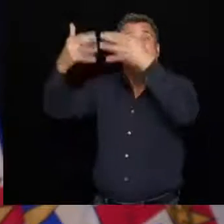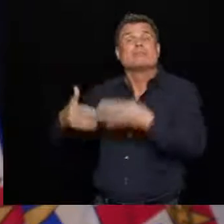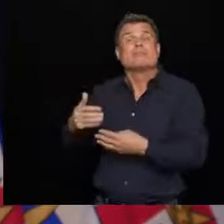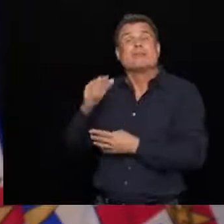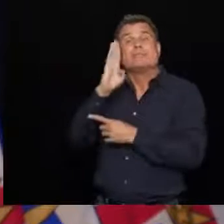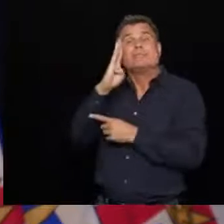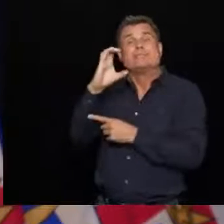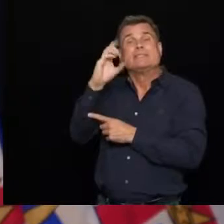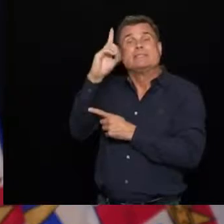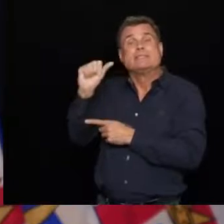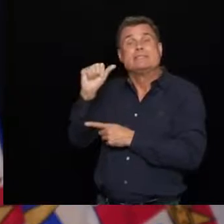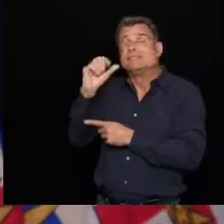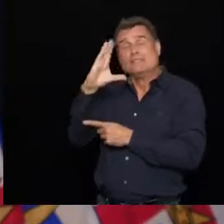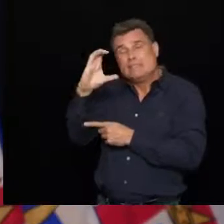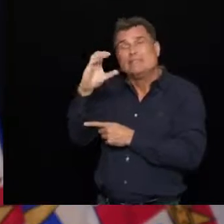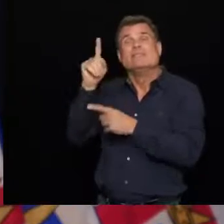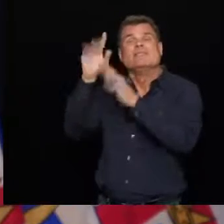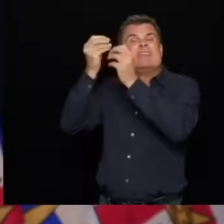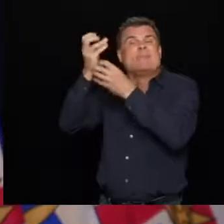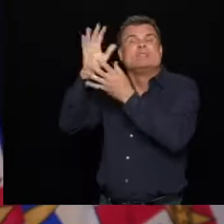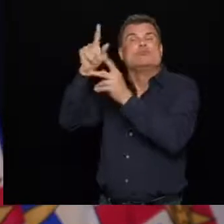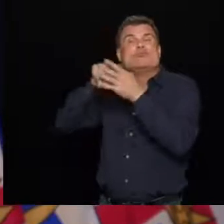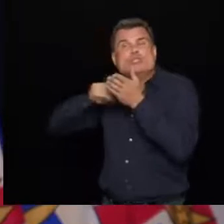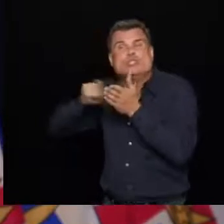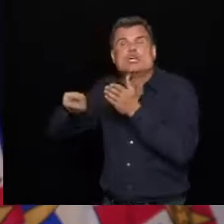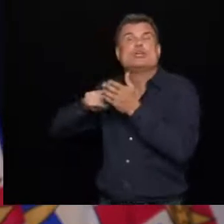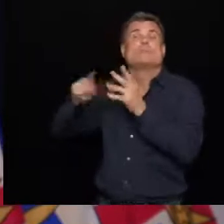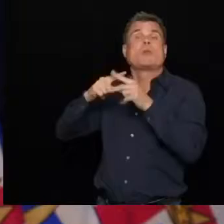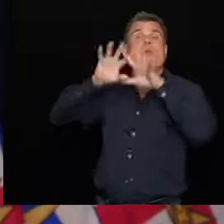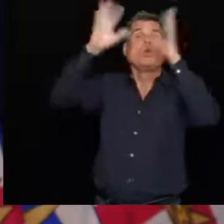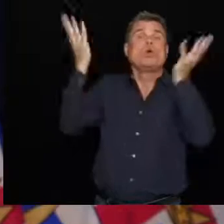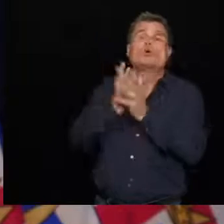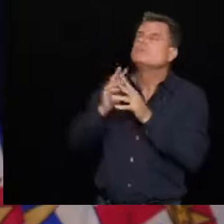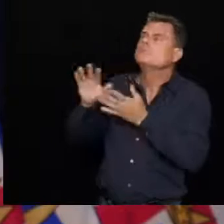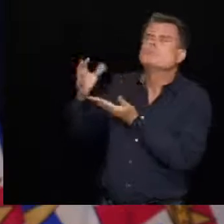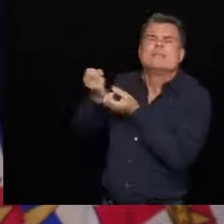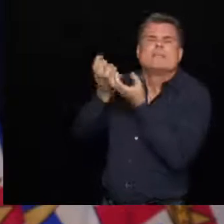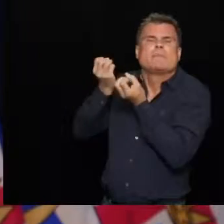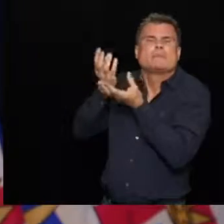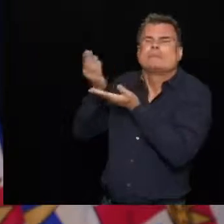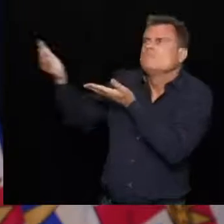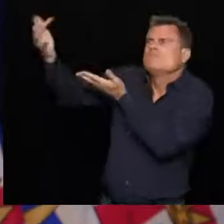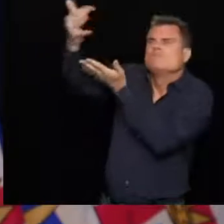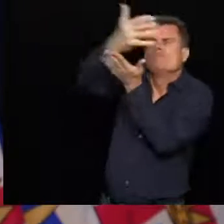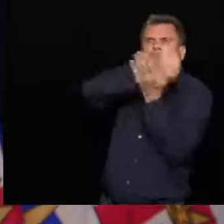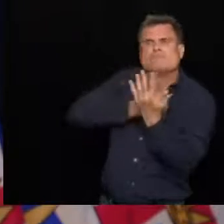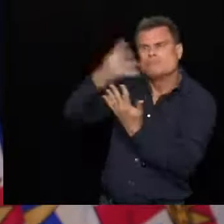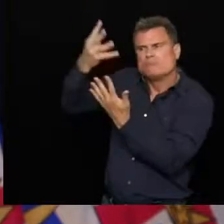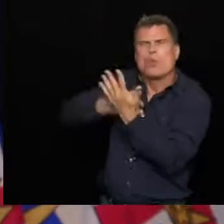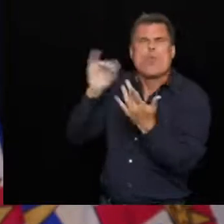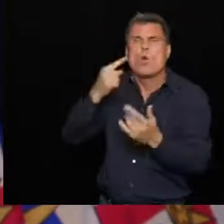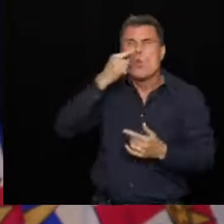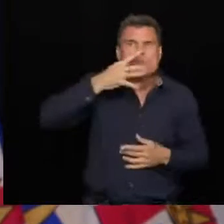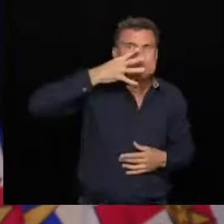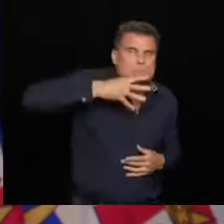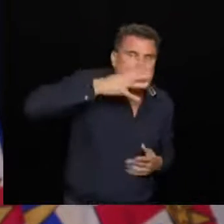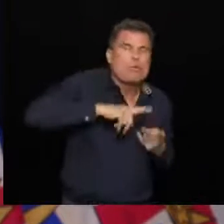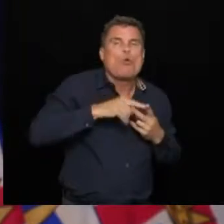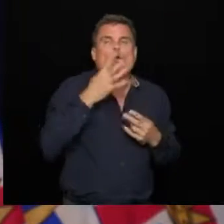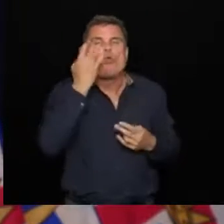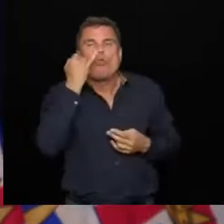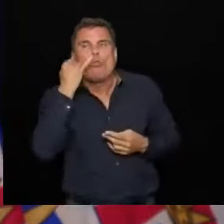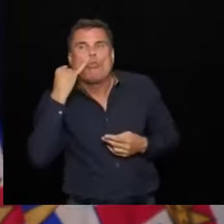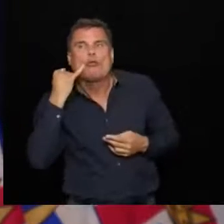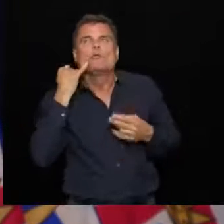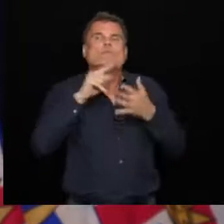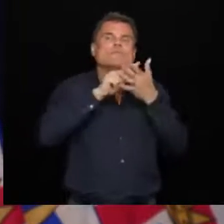those symptoms by themselves, so that's the key thing. If you have a slight runny nose by itself, then that in and of itself